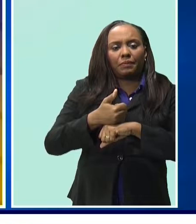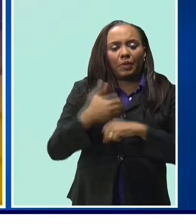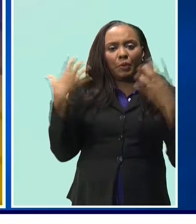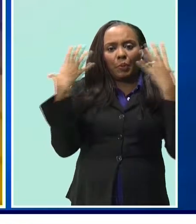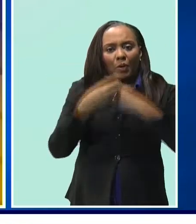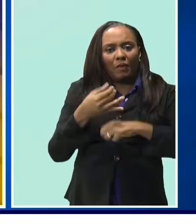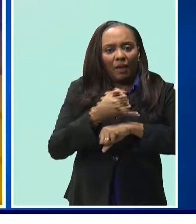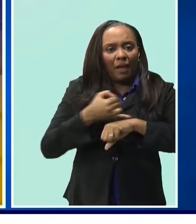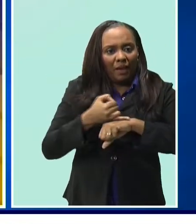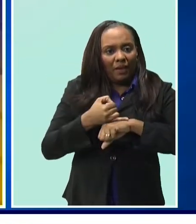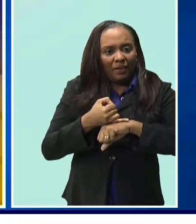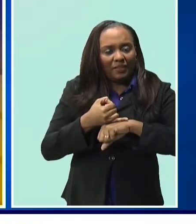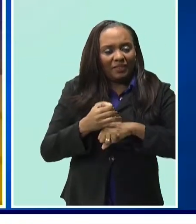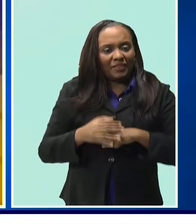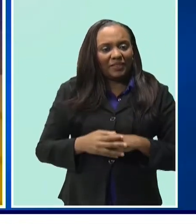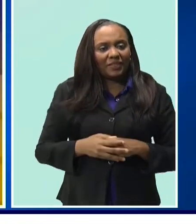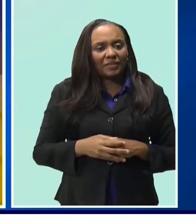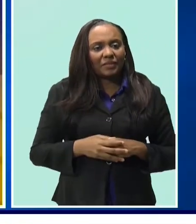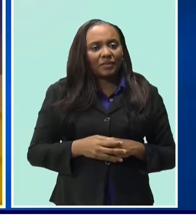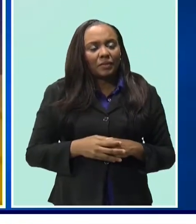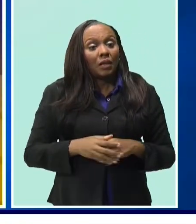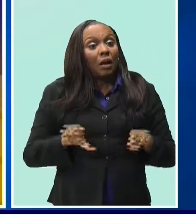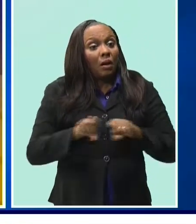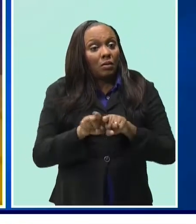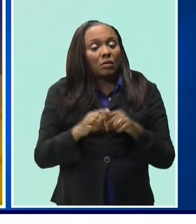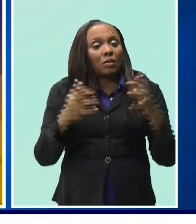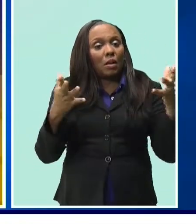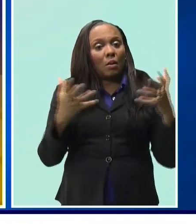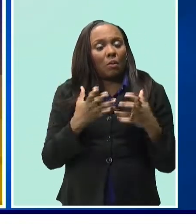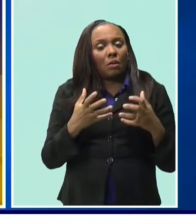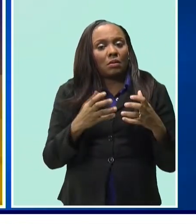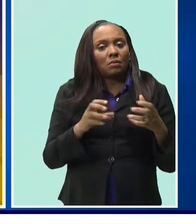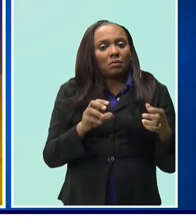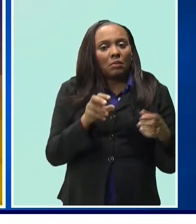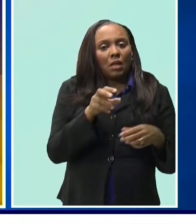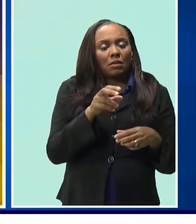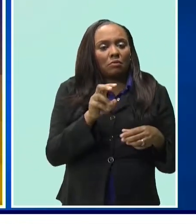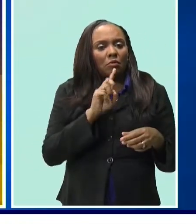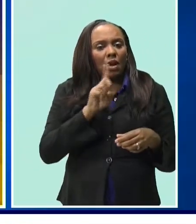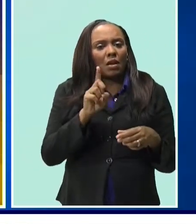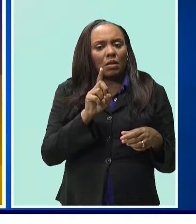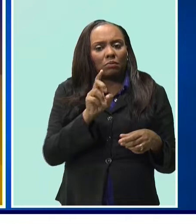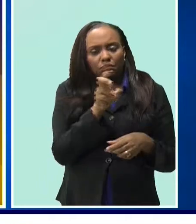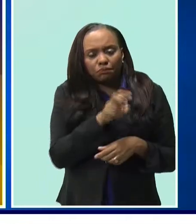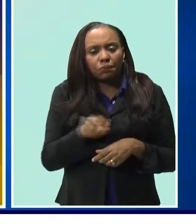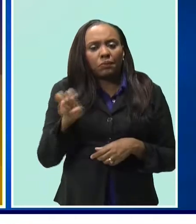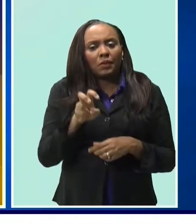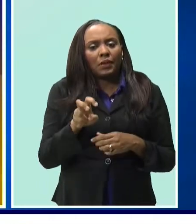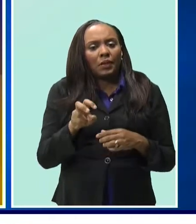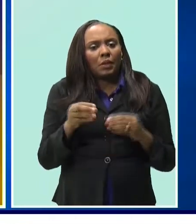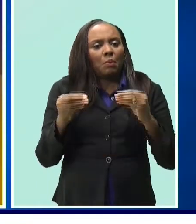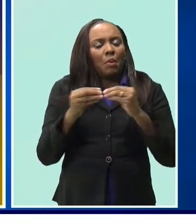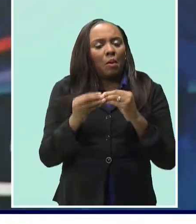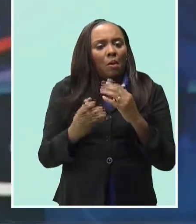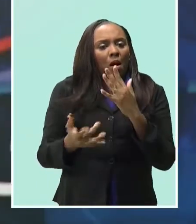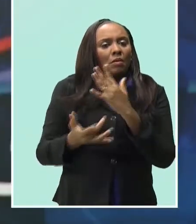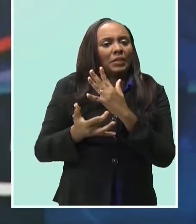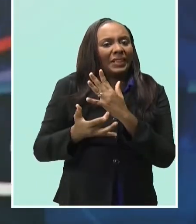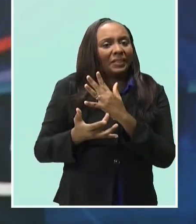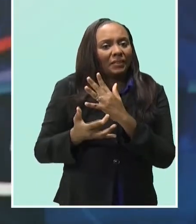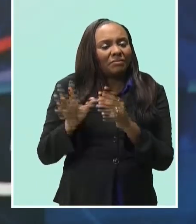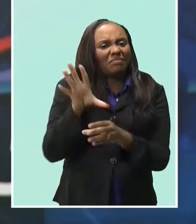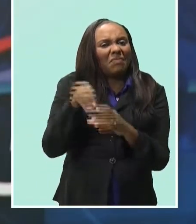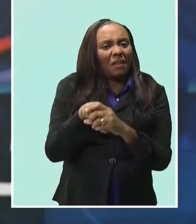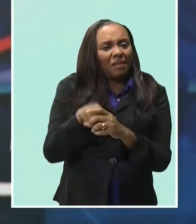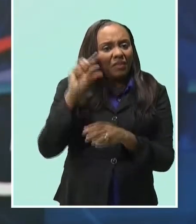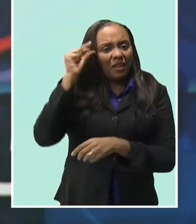on the digitization of government, which we've seen how important that can be when we have this type of shutdown.